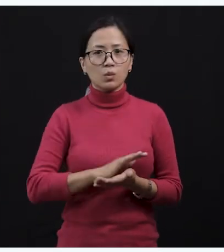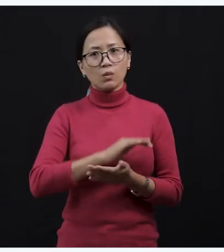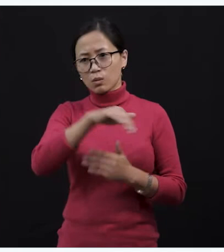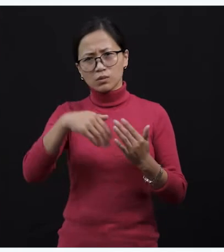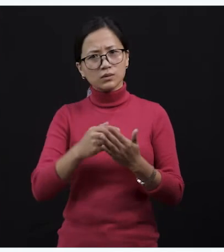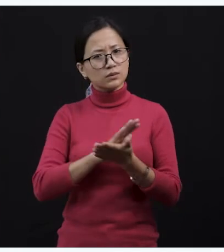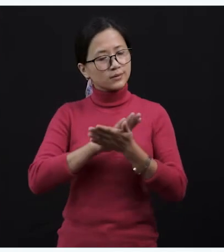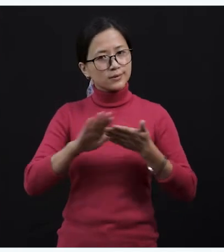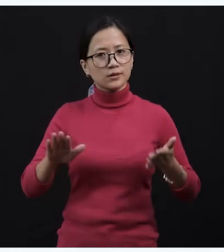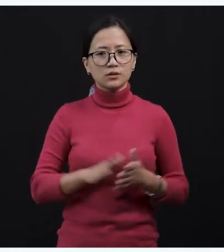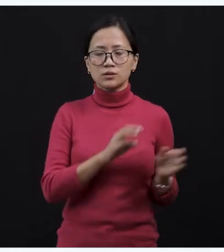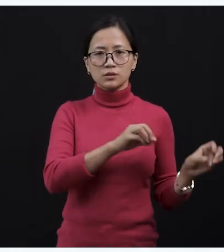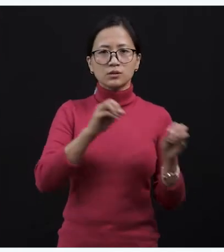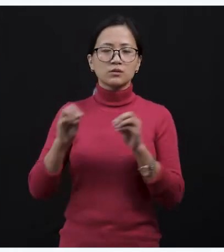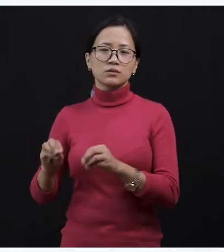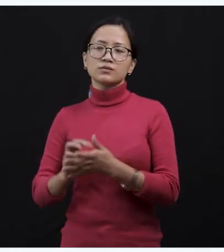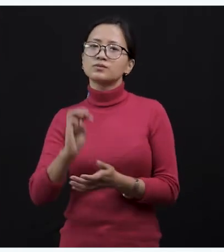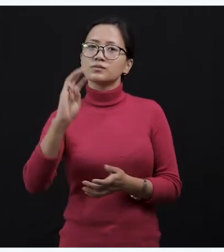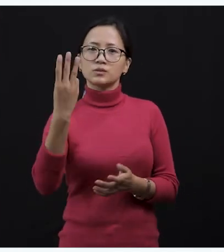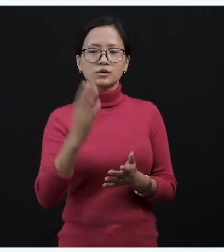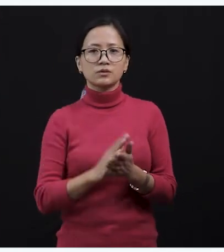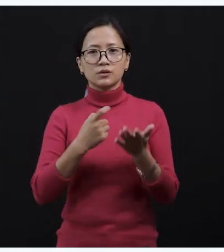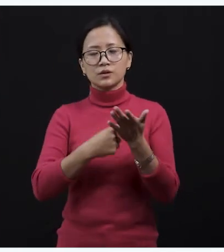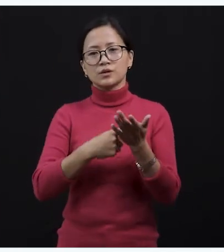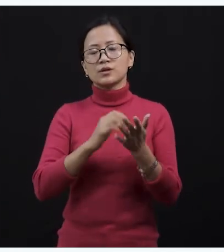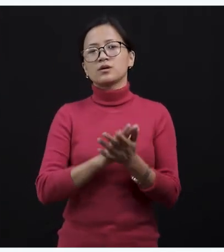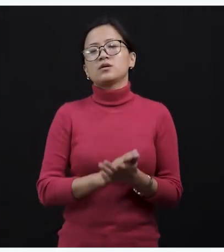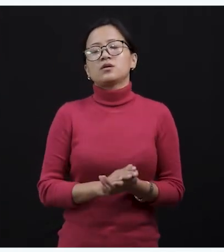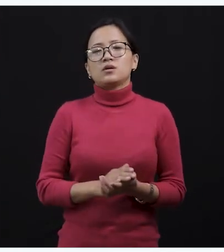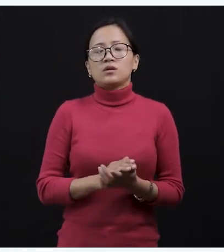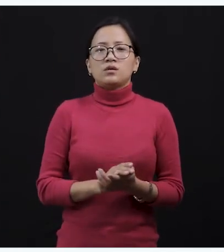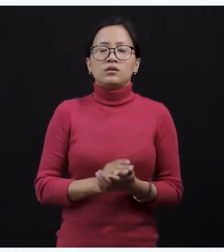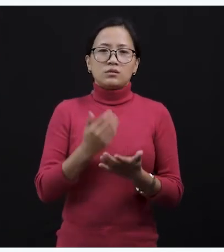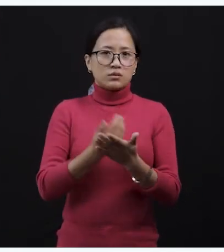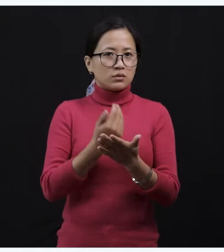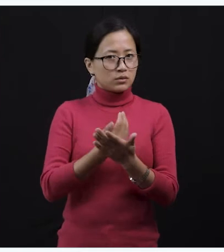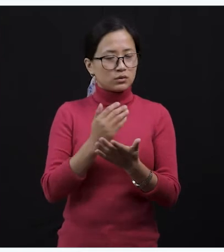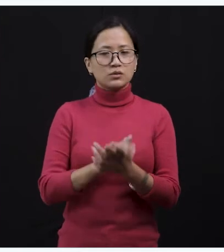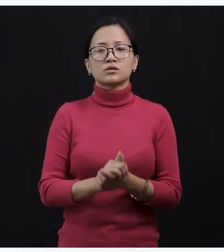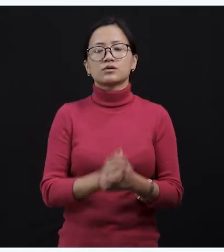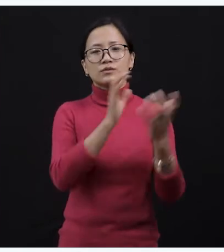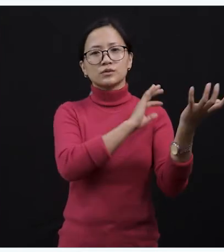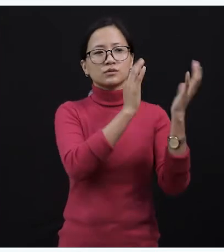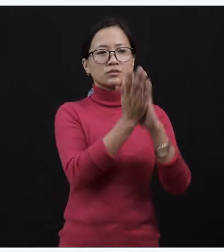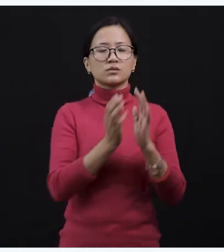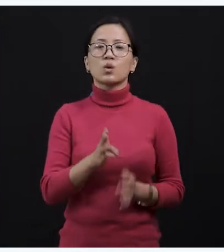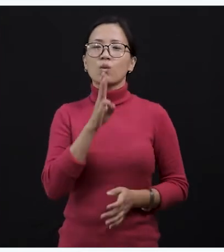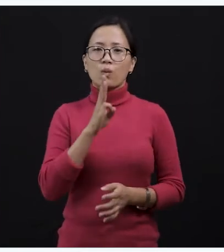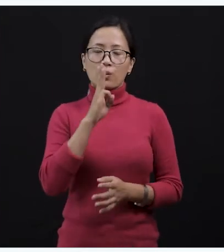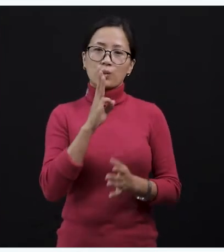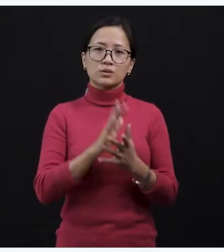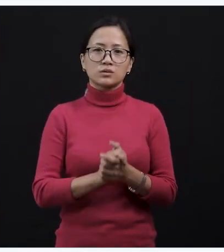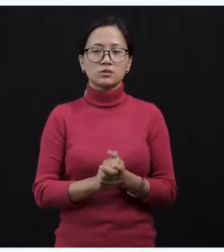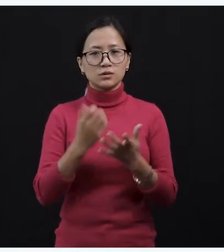So moving on to our third natural resources of the earth, it is water